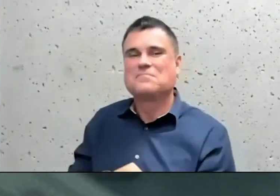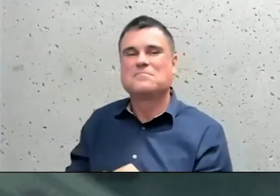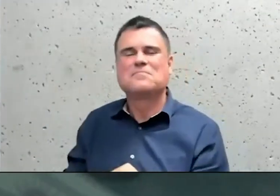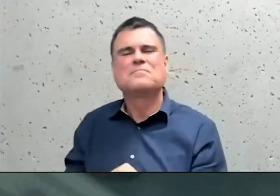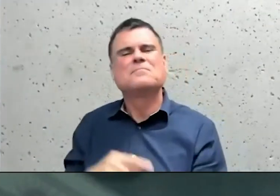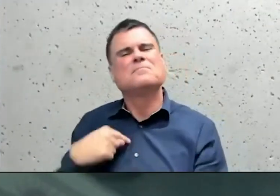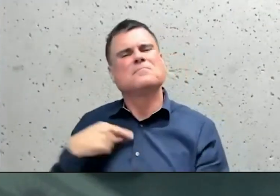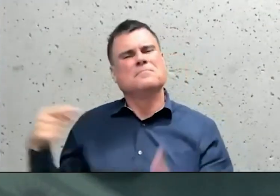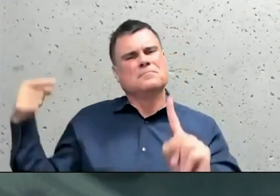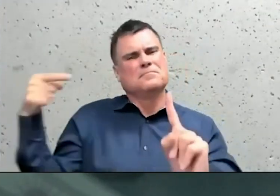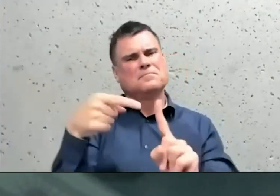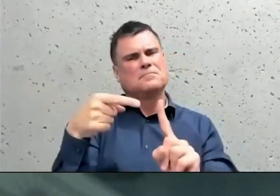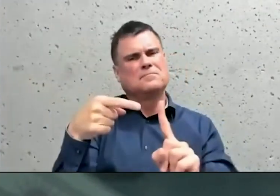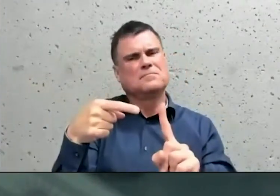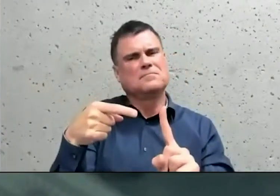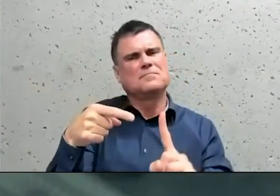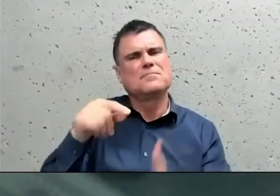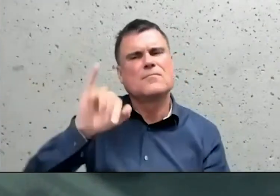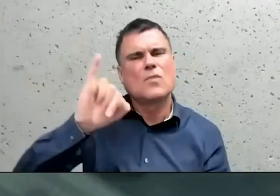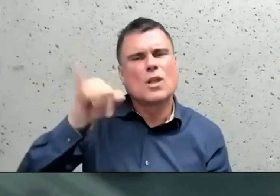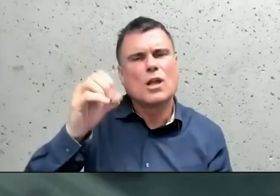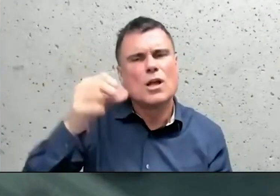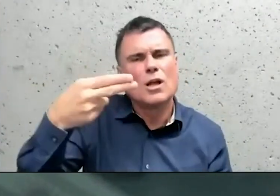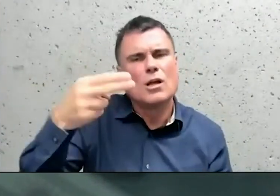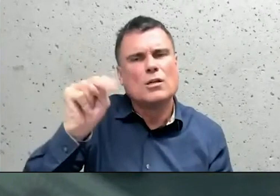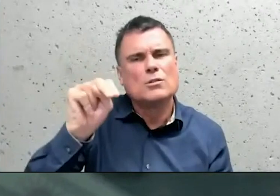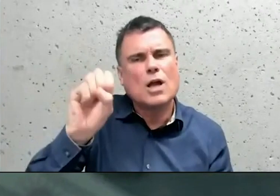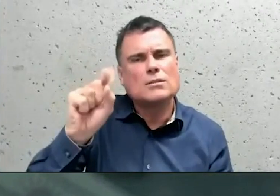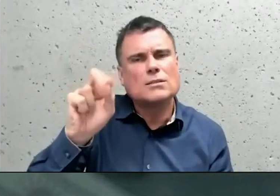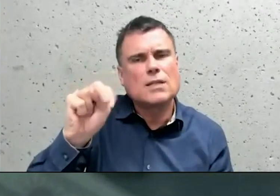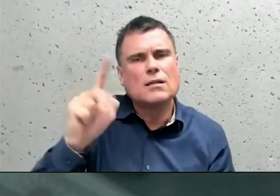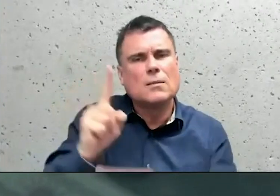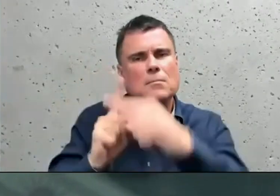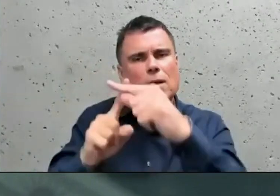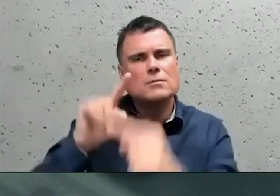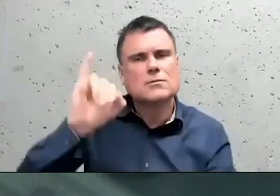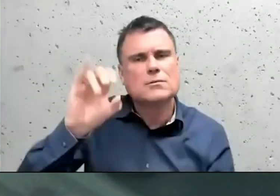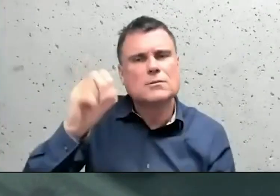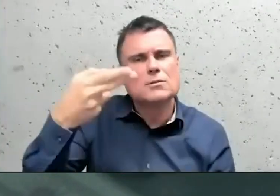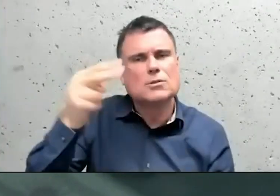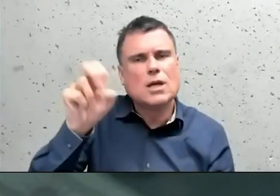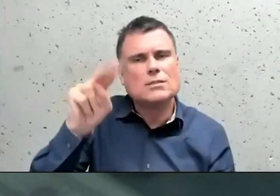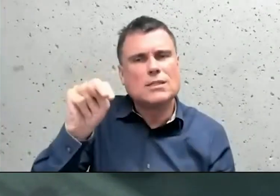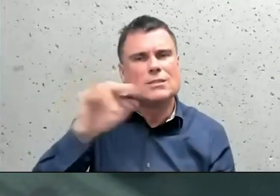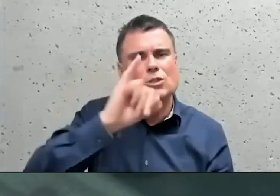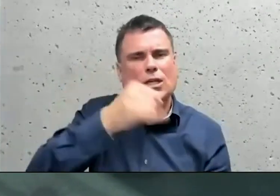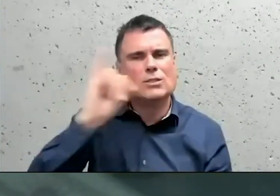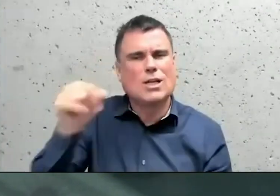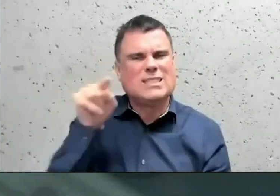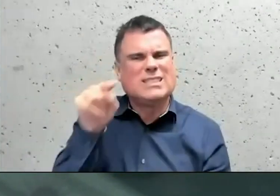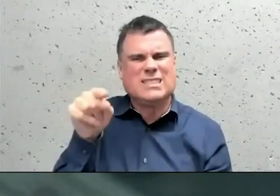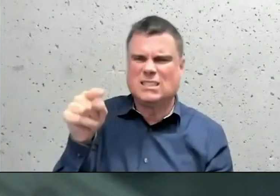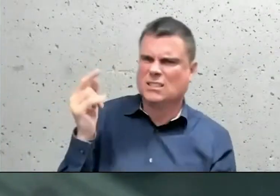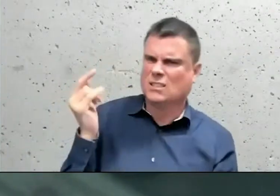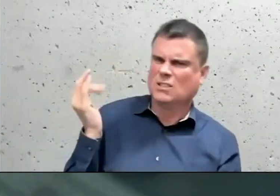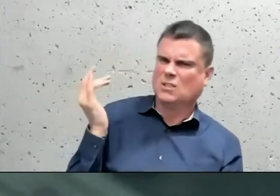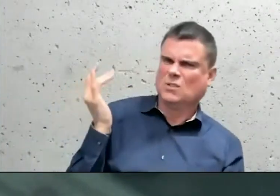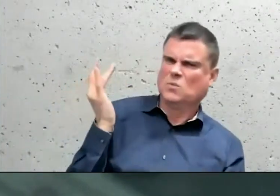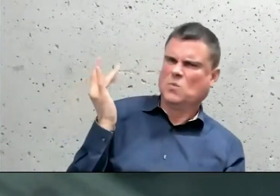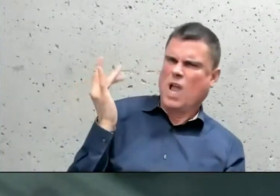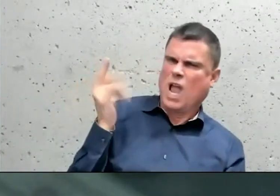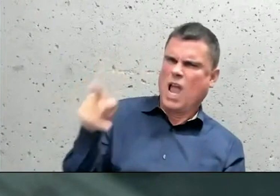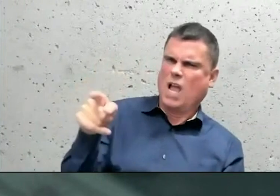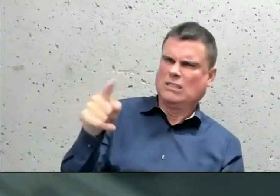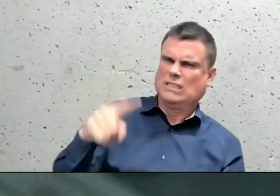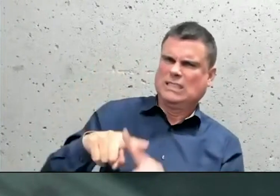Johnson & Johnson announcement for next week. Can you tell me, for people that don't know, what is different about this vaccine that makes it different from the vaccines that have been offered